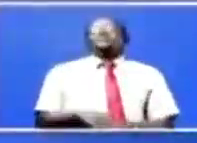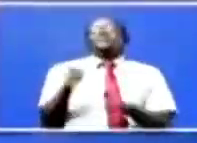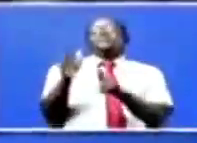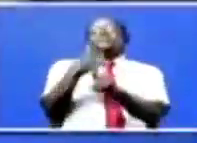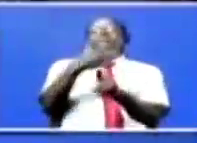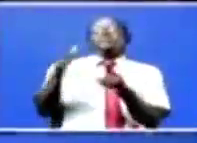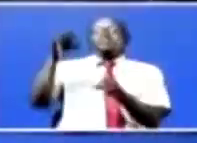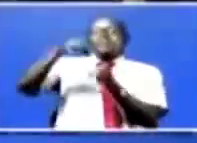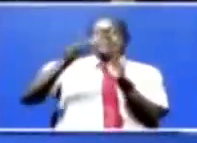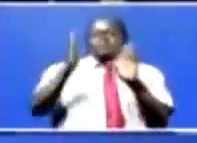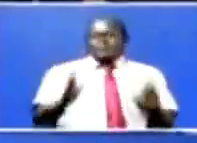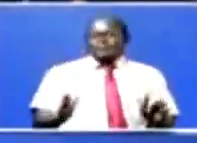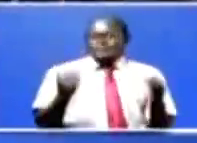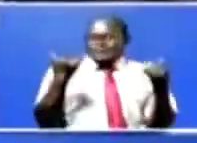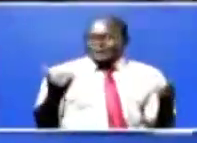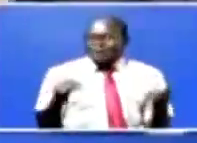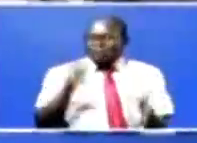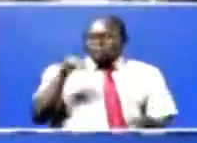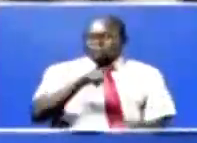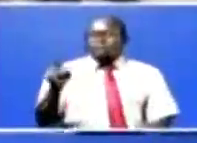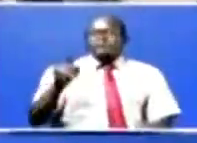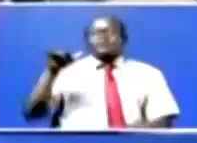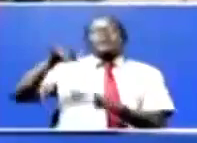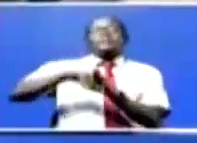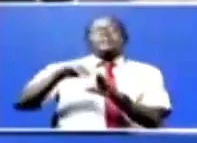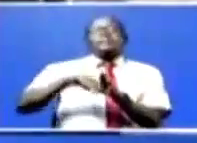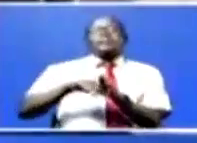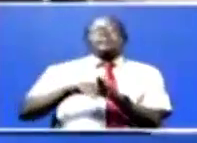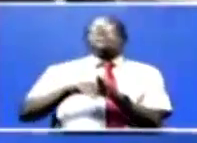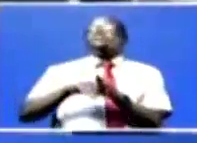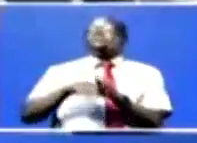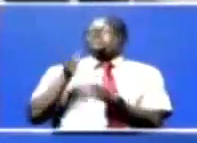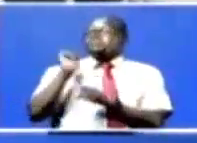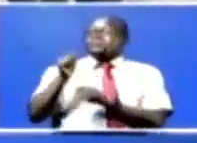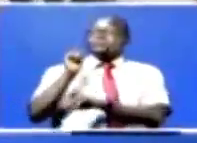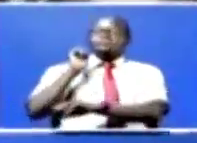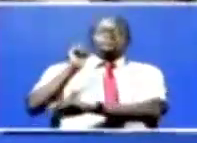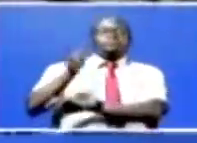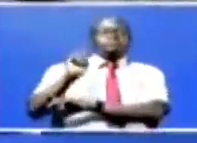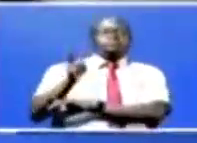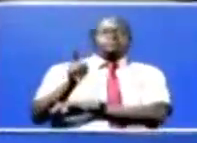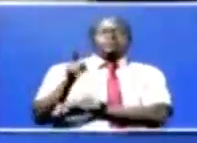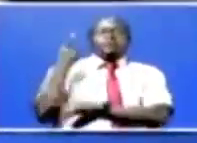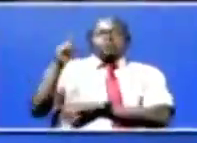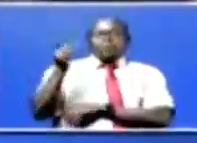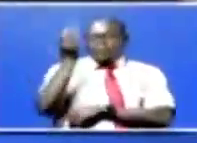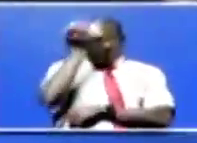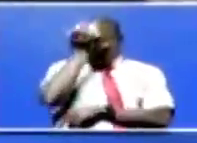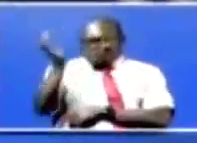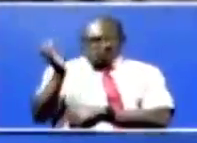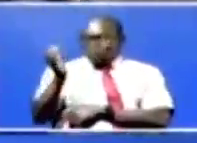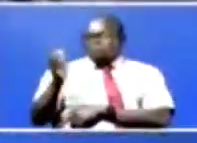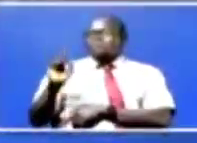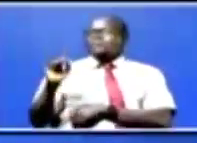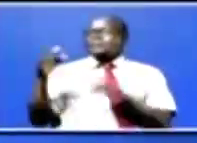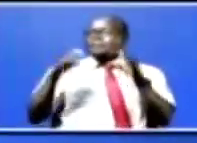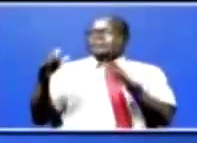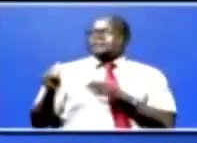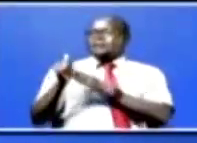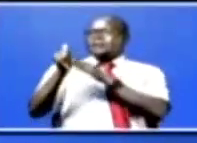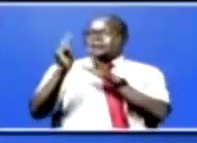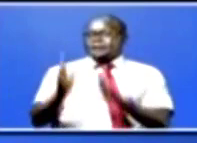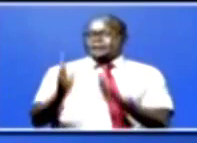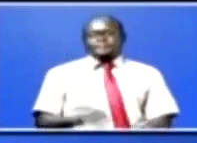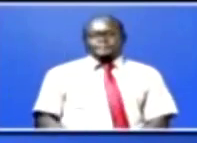electorate then? And now, most of these members risk facing disciplinary action for defying their party leaders.